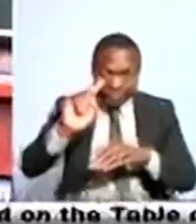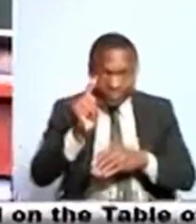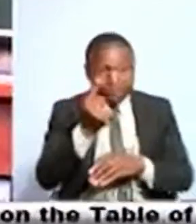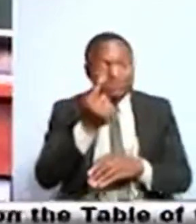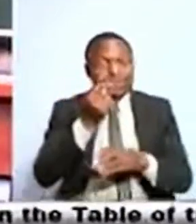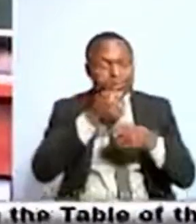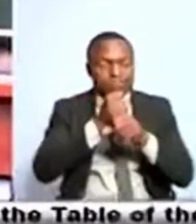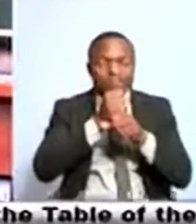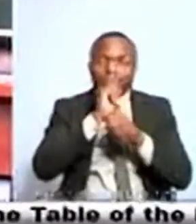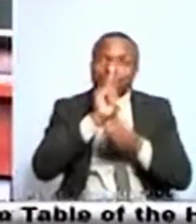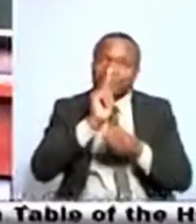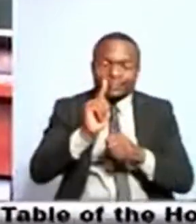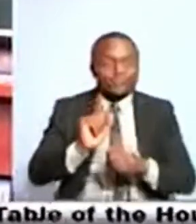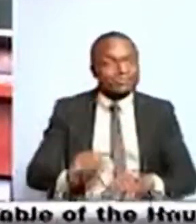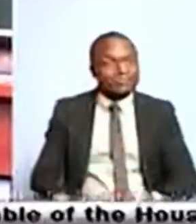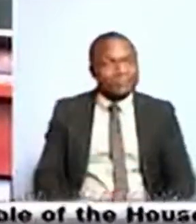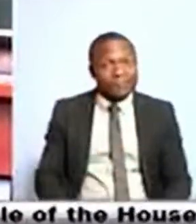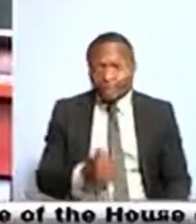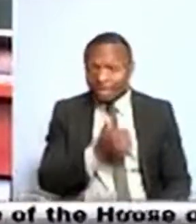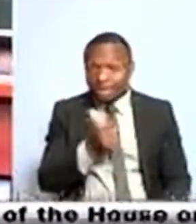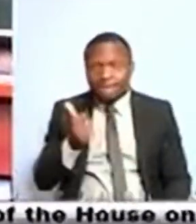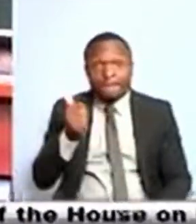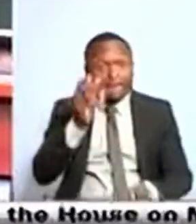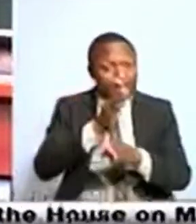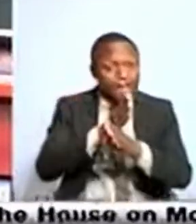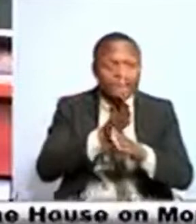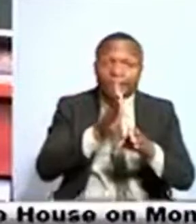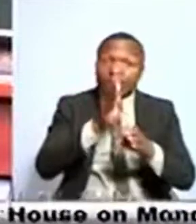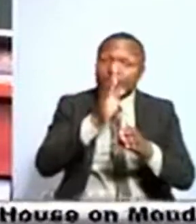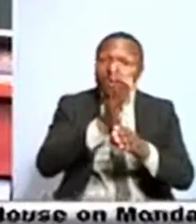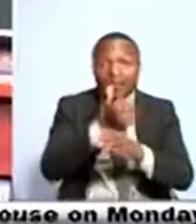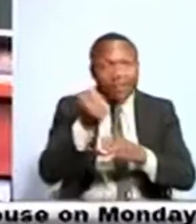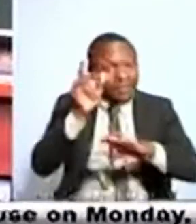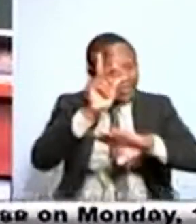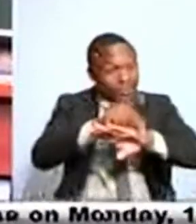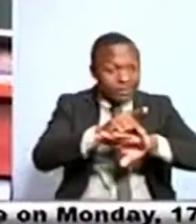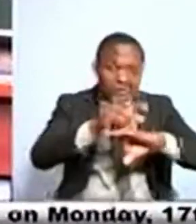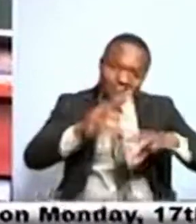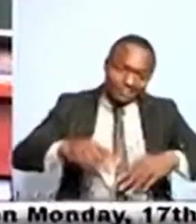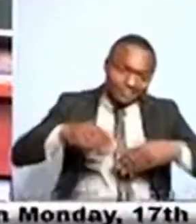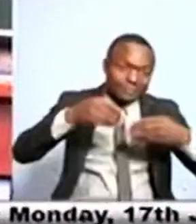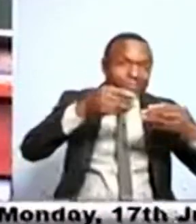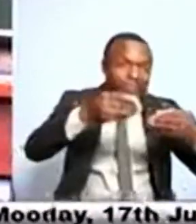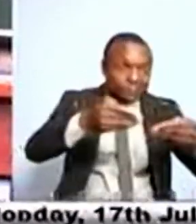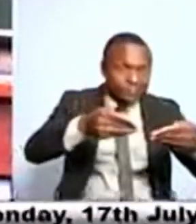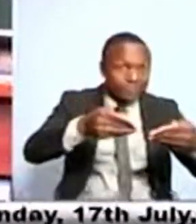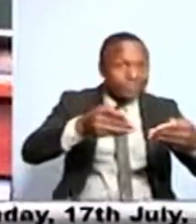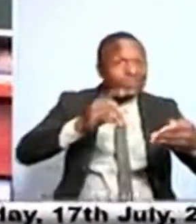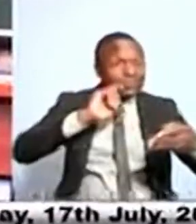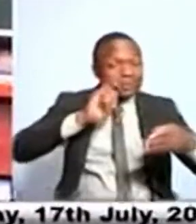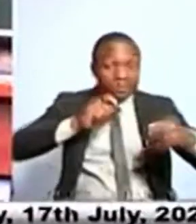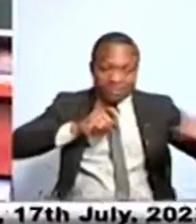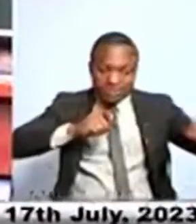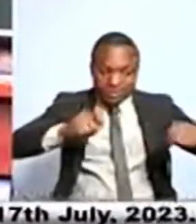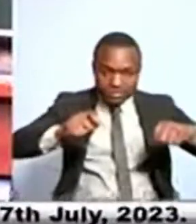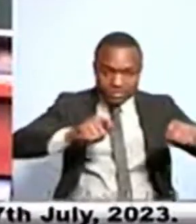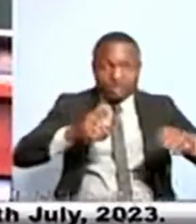all, ensure that any contract, any project that we give out is governed by 3